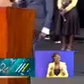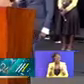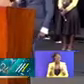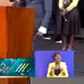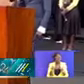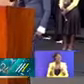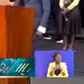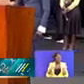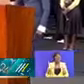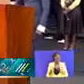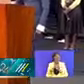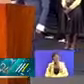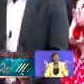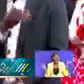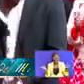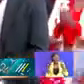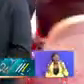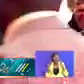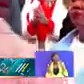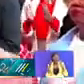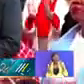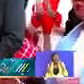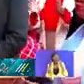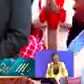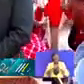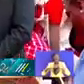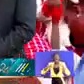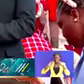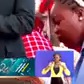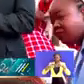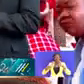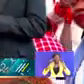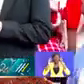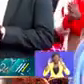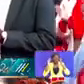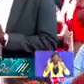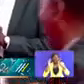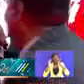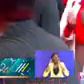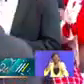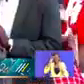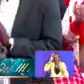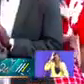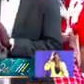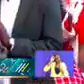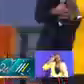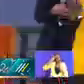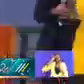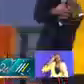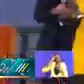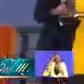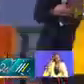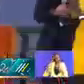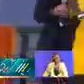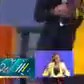intercepted Hallelujah let's appreciate our father Bishop JB Mas